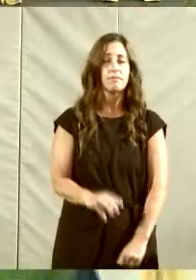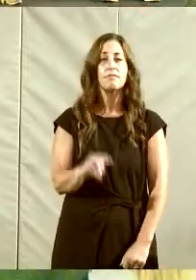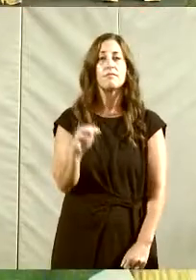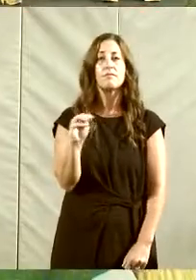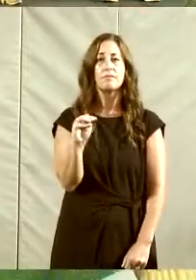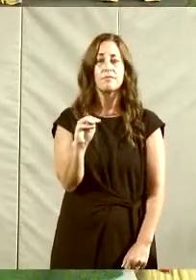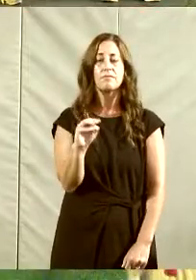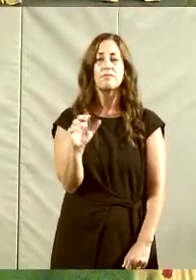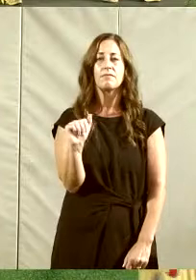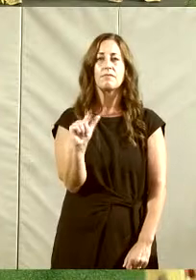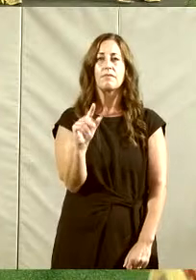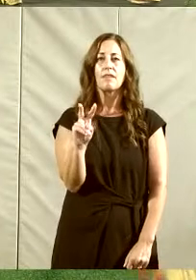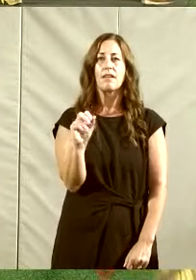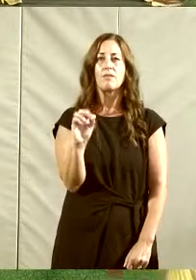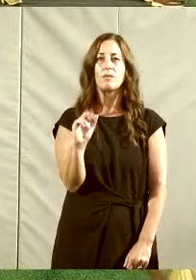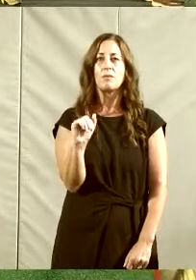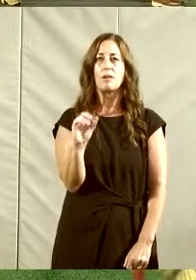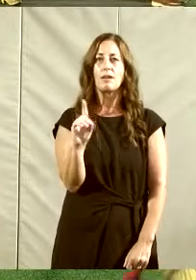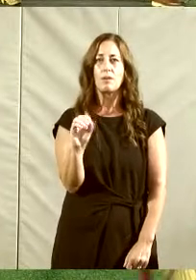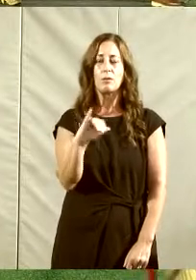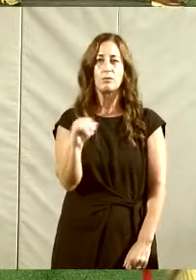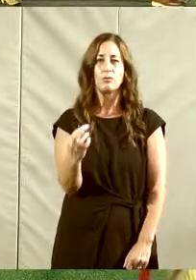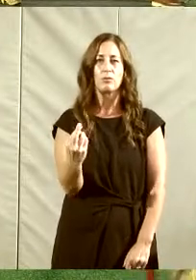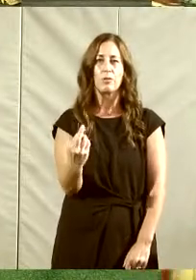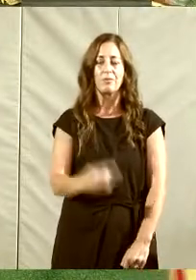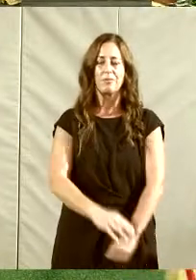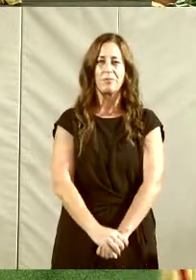Martin Alvarado Jr.